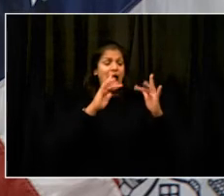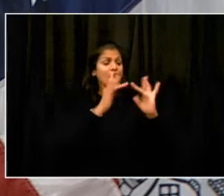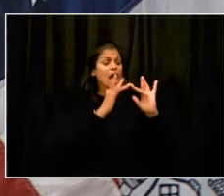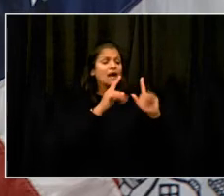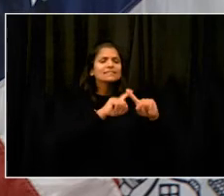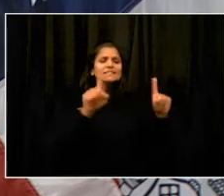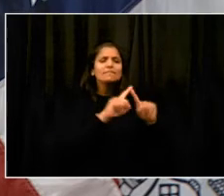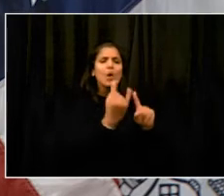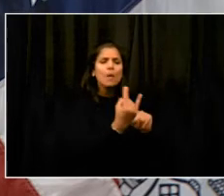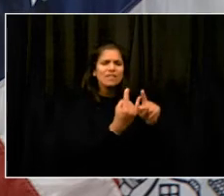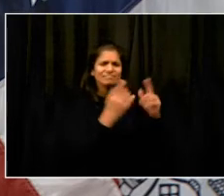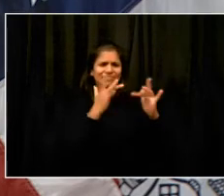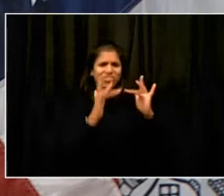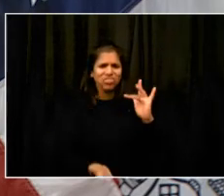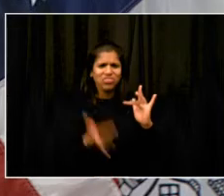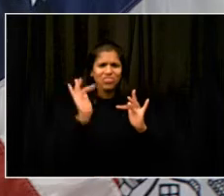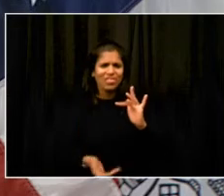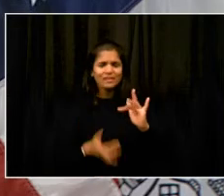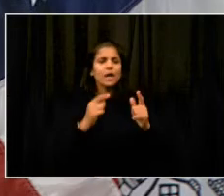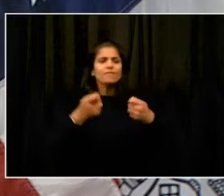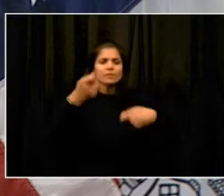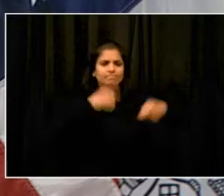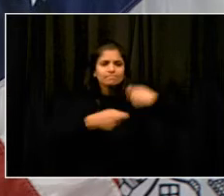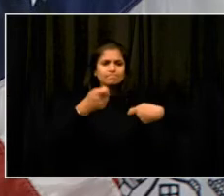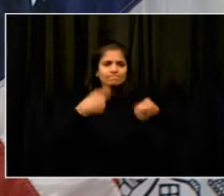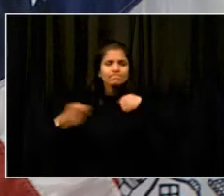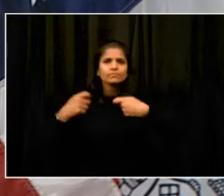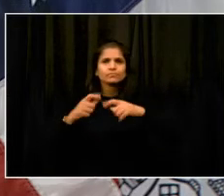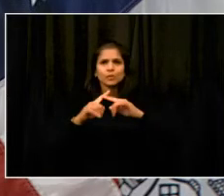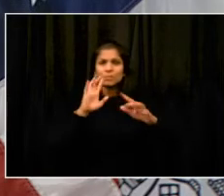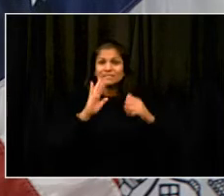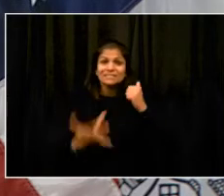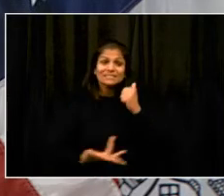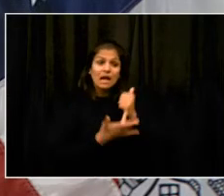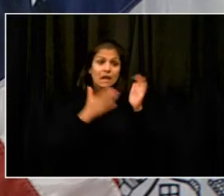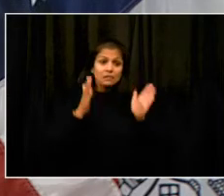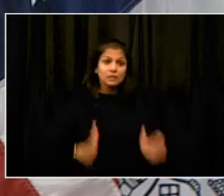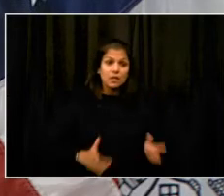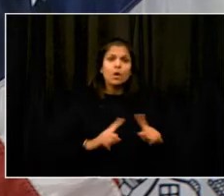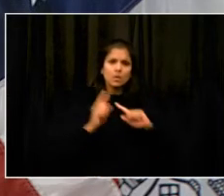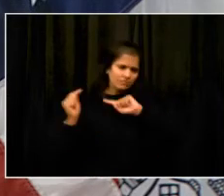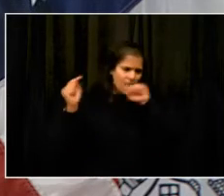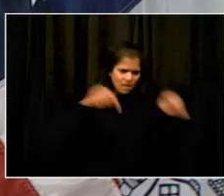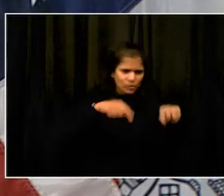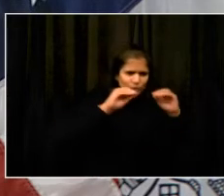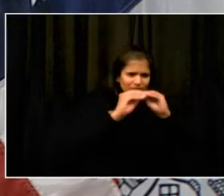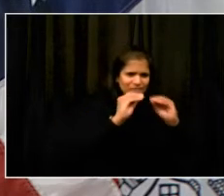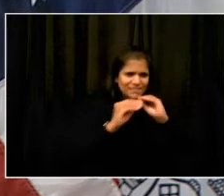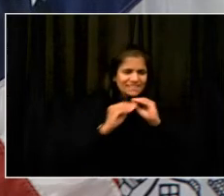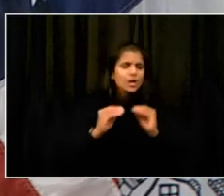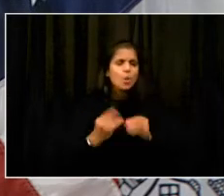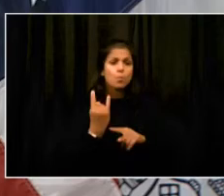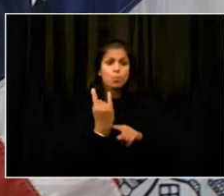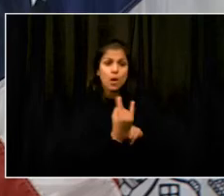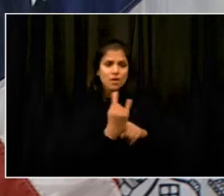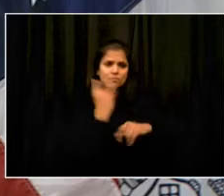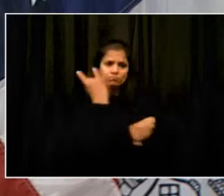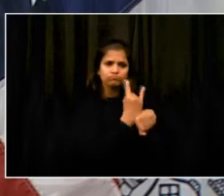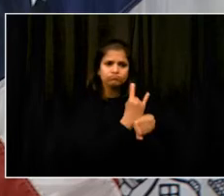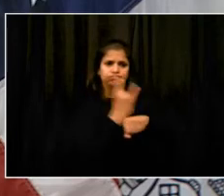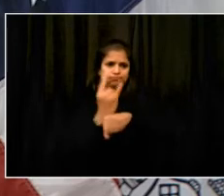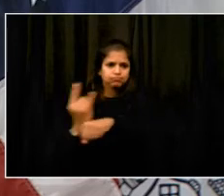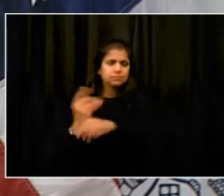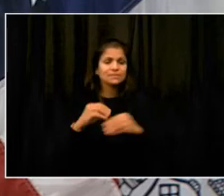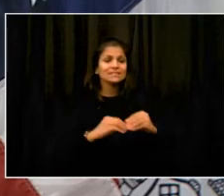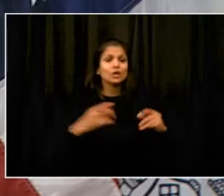get the shelters all rewired is obviously a bigger job and one we're committed to. But that is something that we need to be